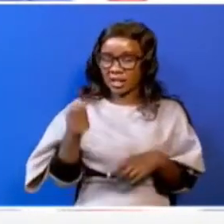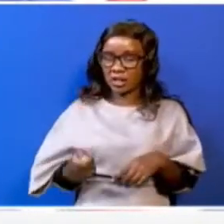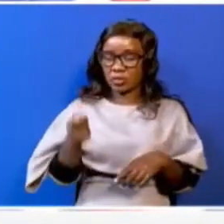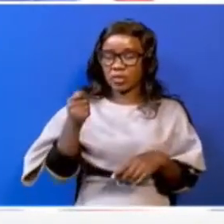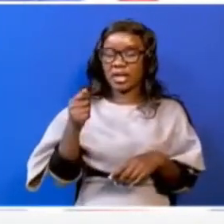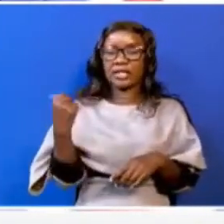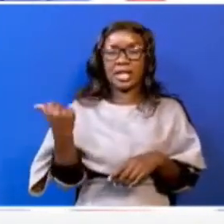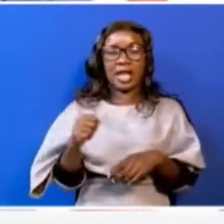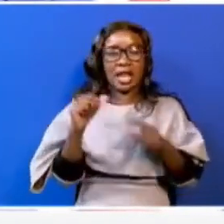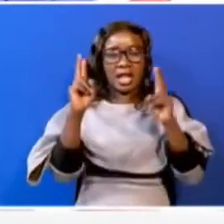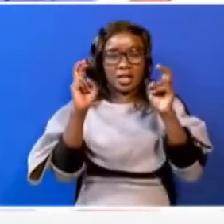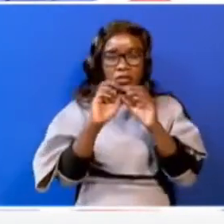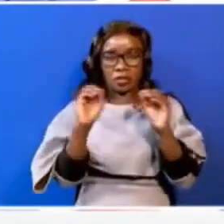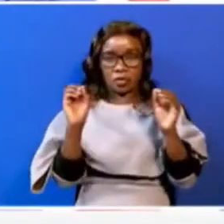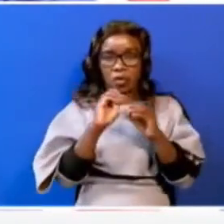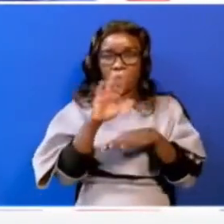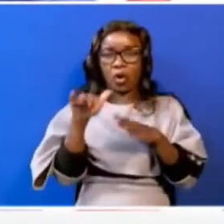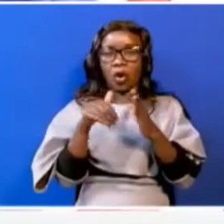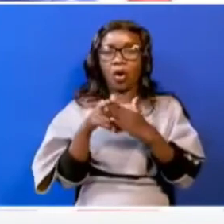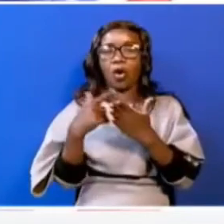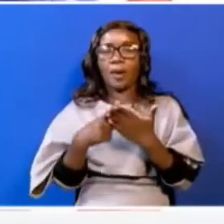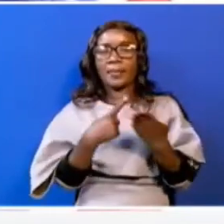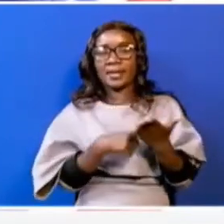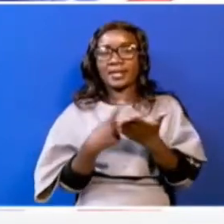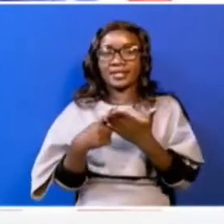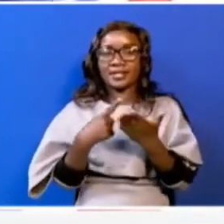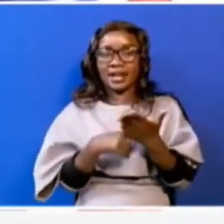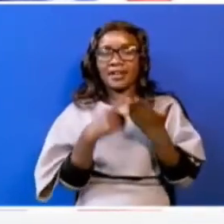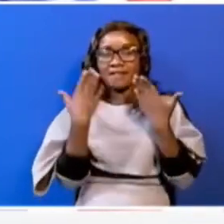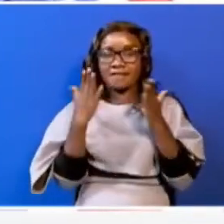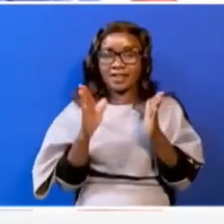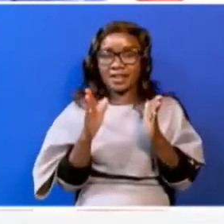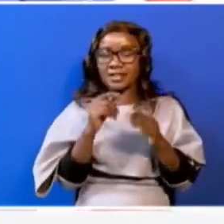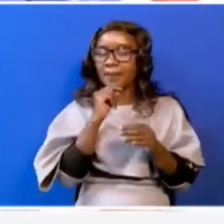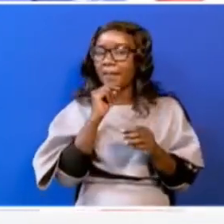issue. All these things were discussed by these wonderful members.